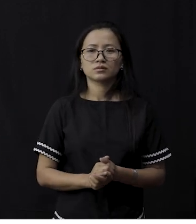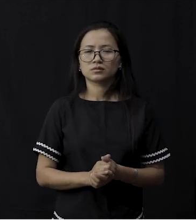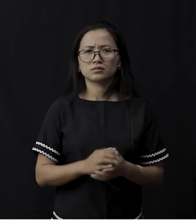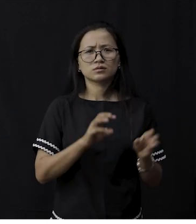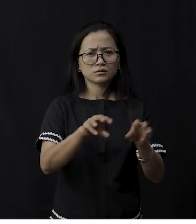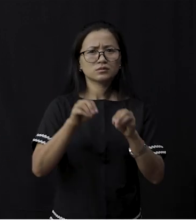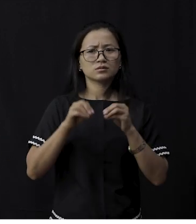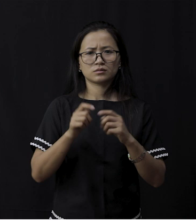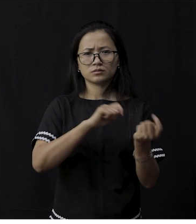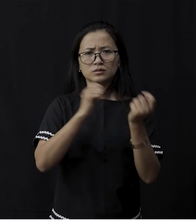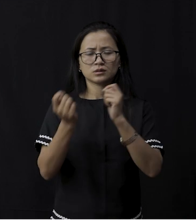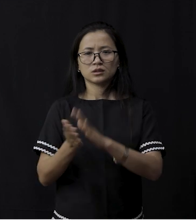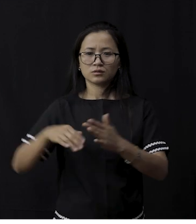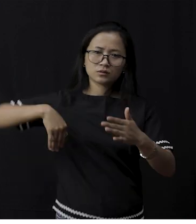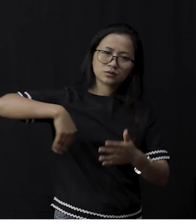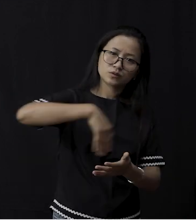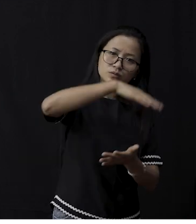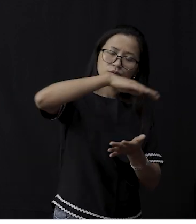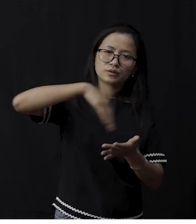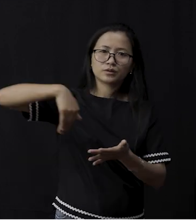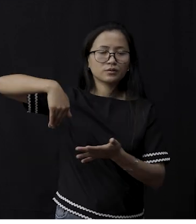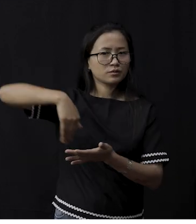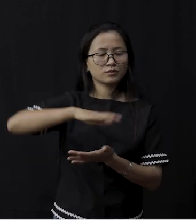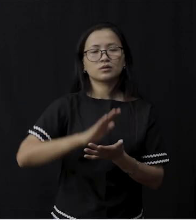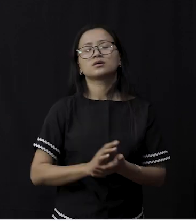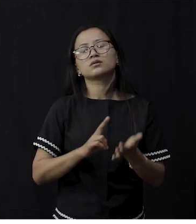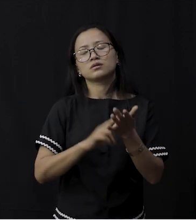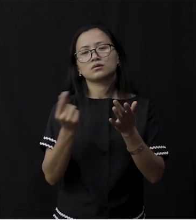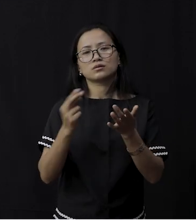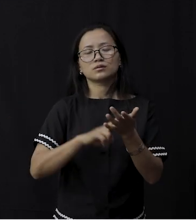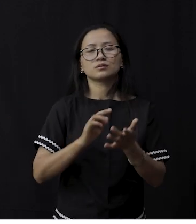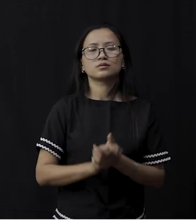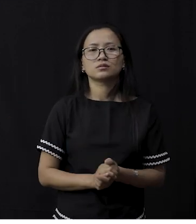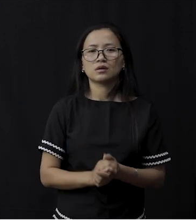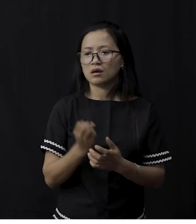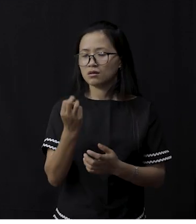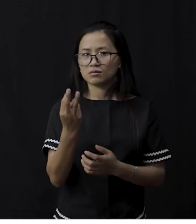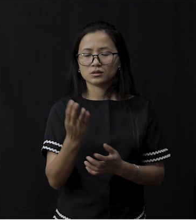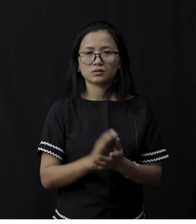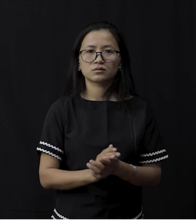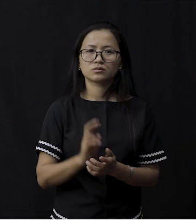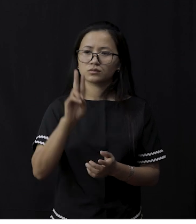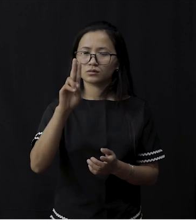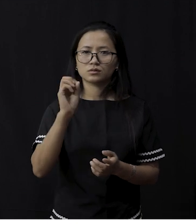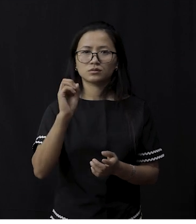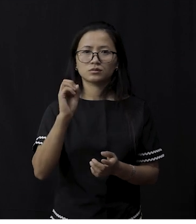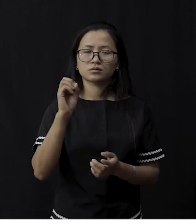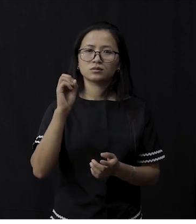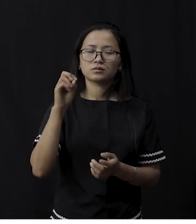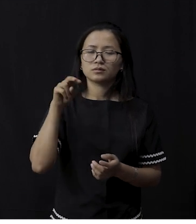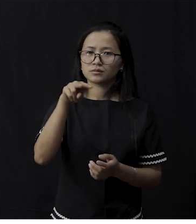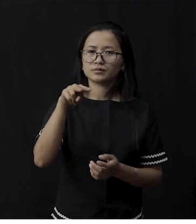be taking turns on the swing. Swing is again a noun. Molly counted to 100 while